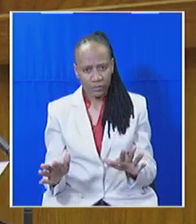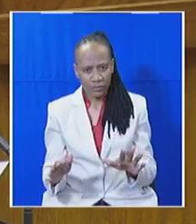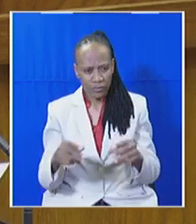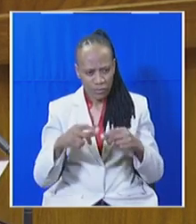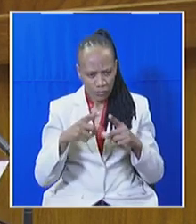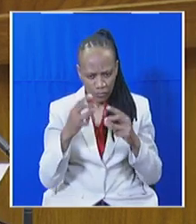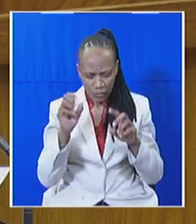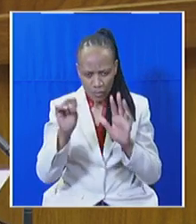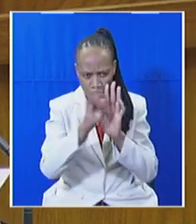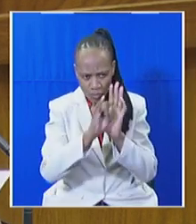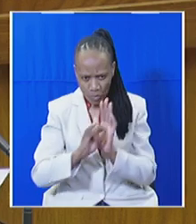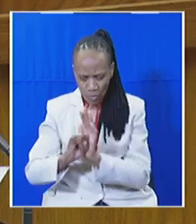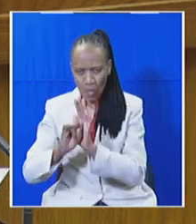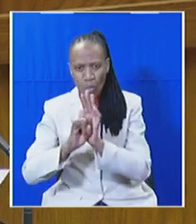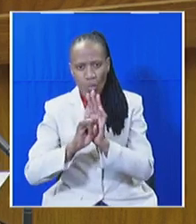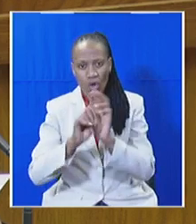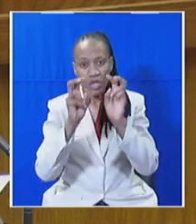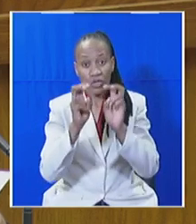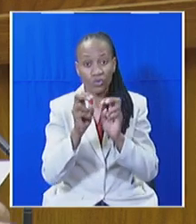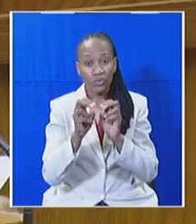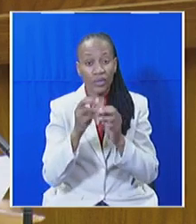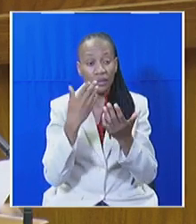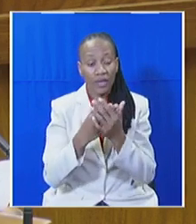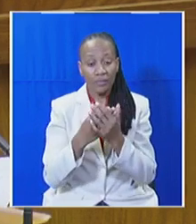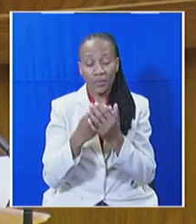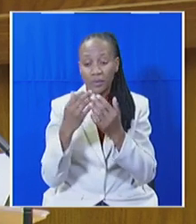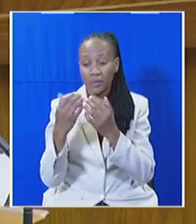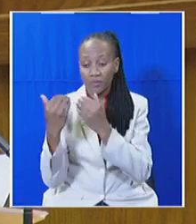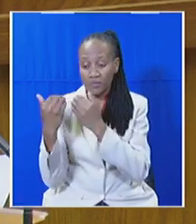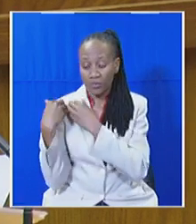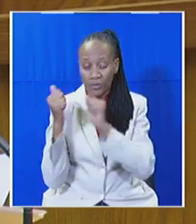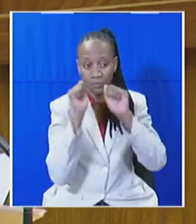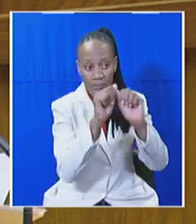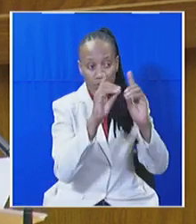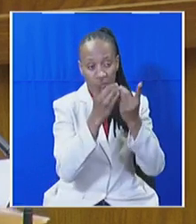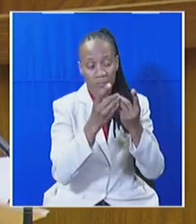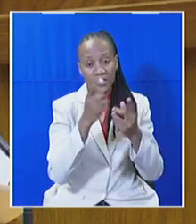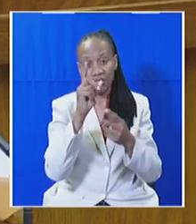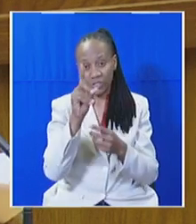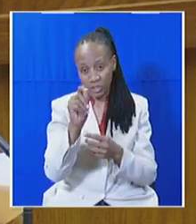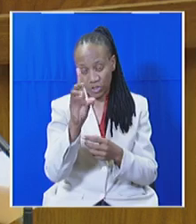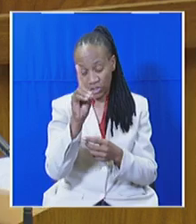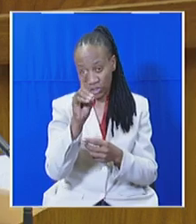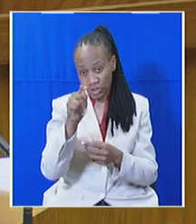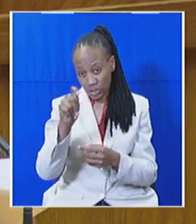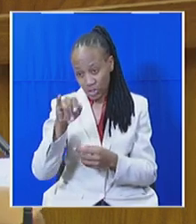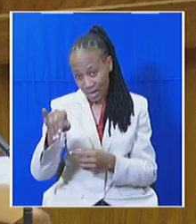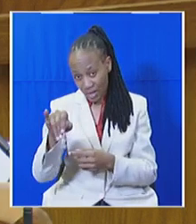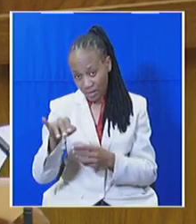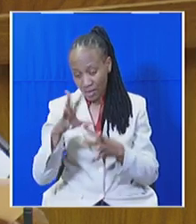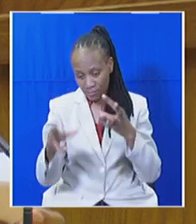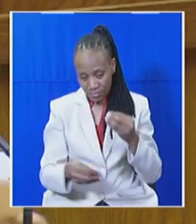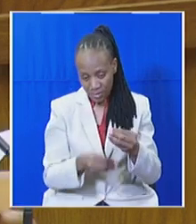located at the Department of Trade and Industry. In addition to South Africa being